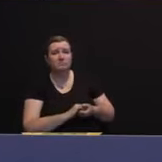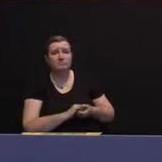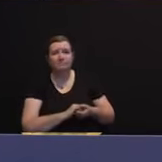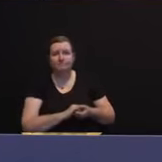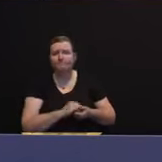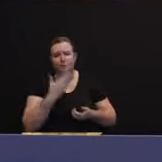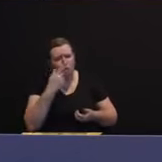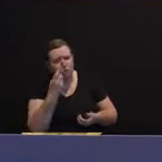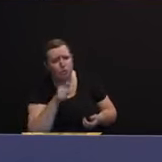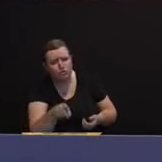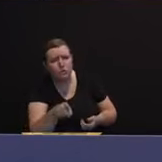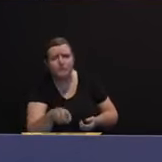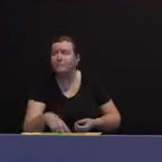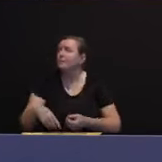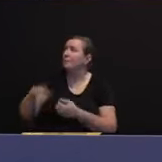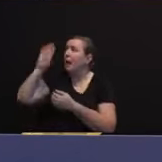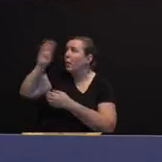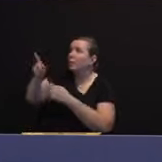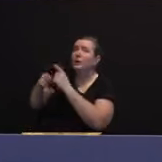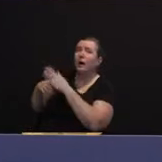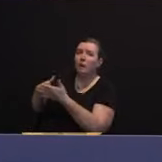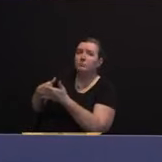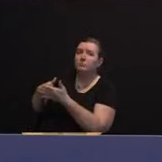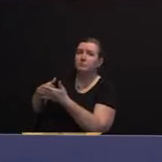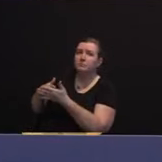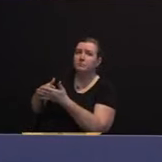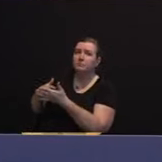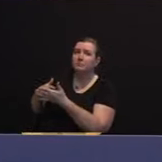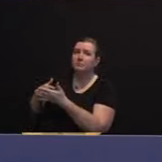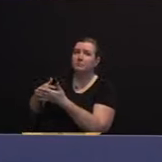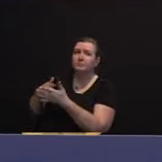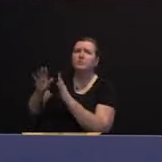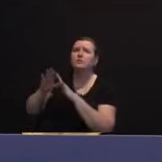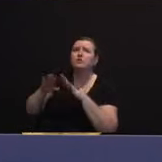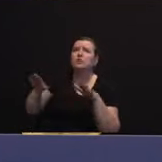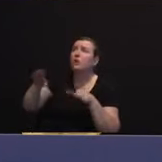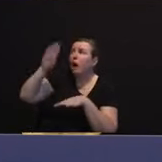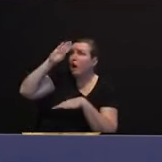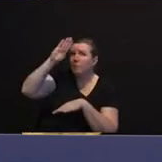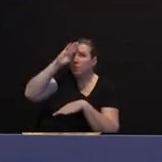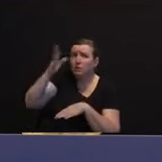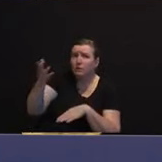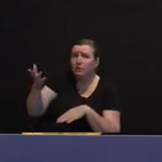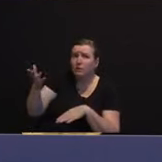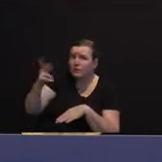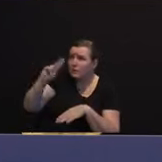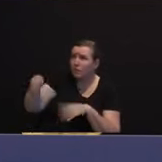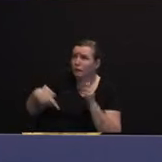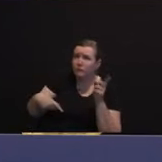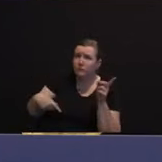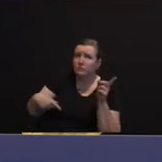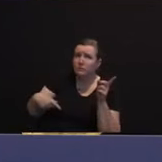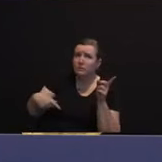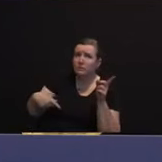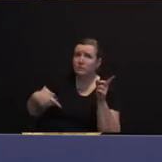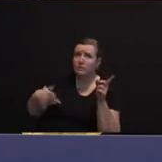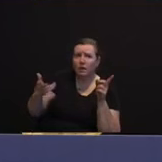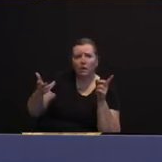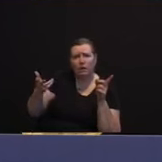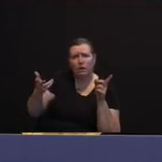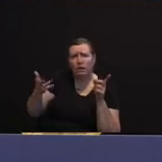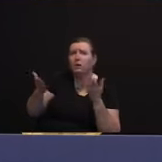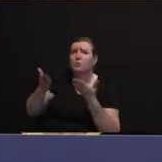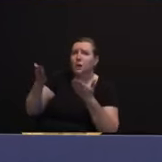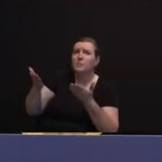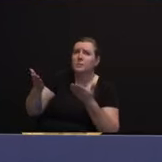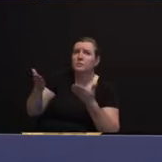Hello, Governor. I have three from NJ Spotlight. Children's Hospital of Philadelphia's Policy Lab is recommending schools in that region shift to online